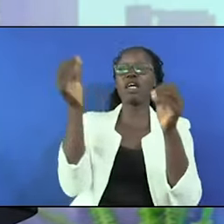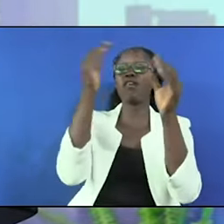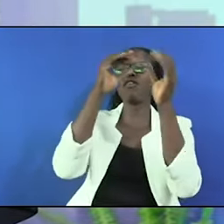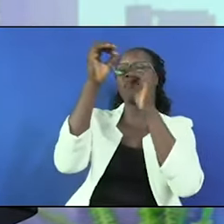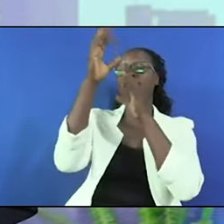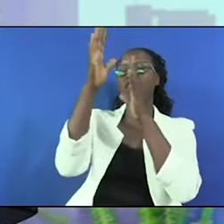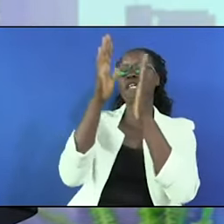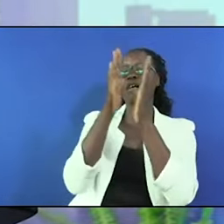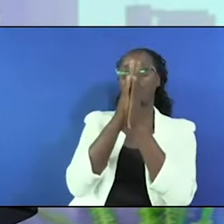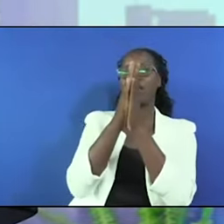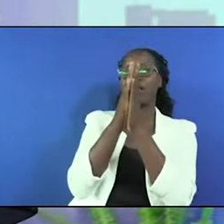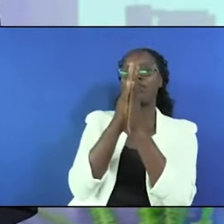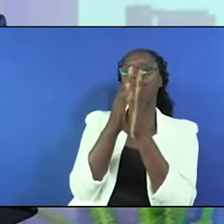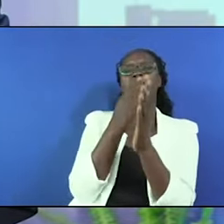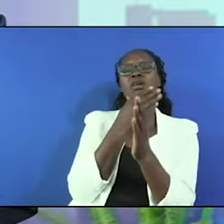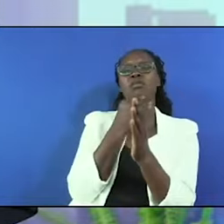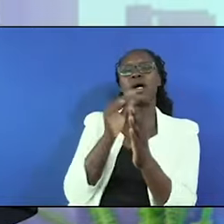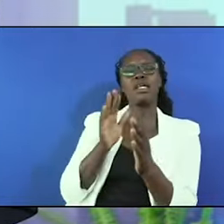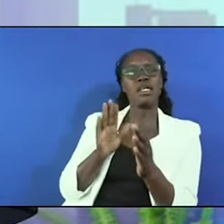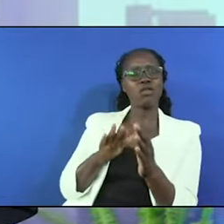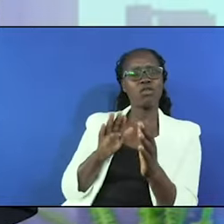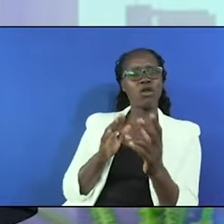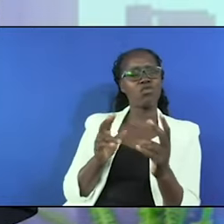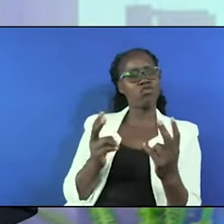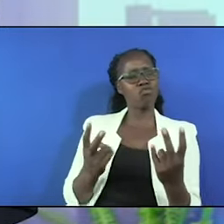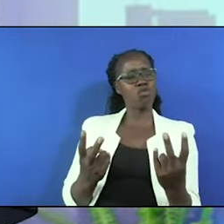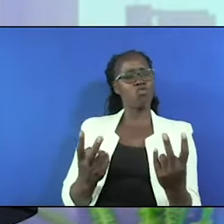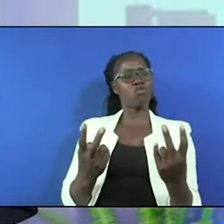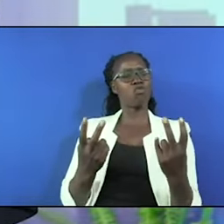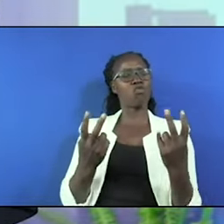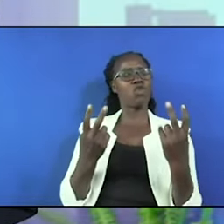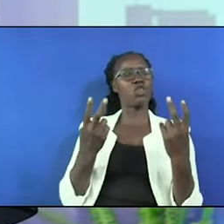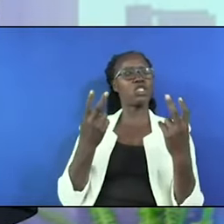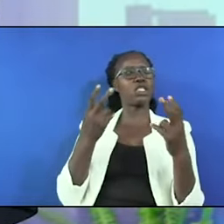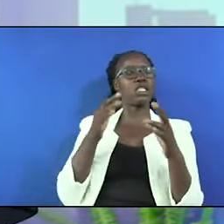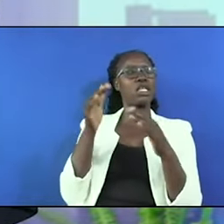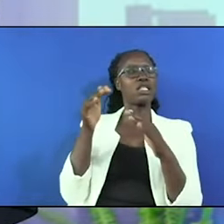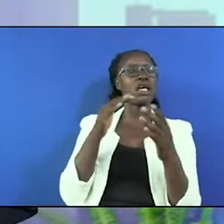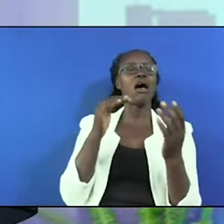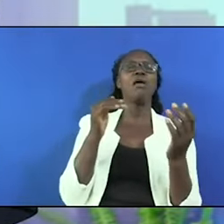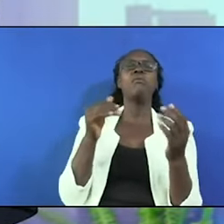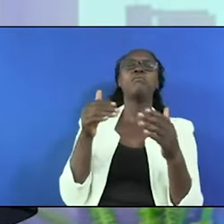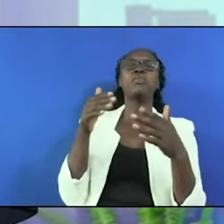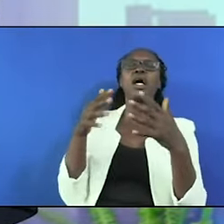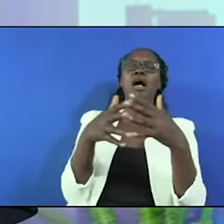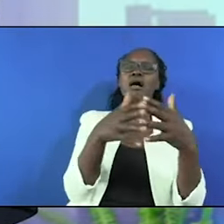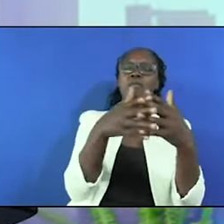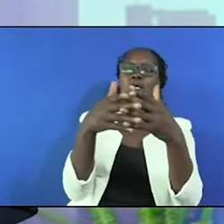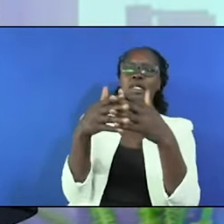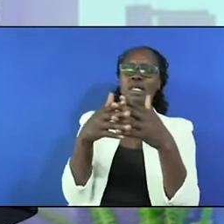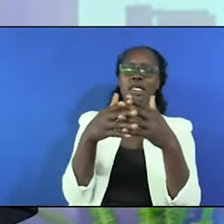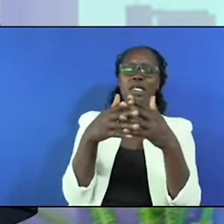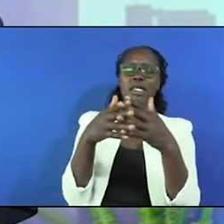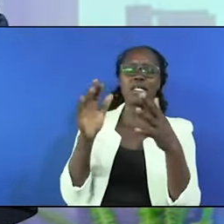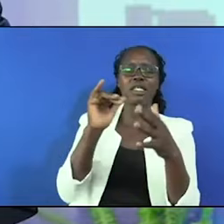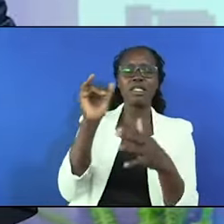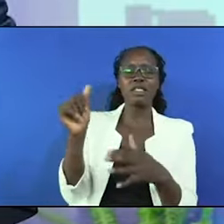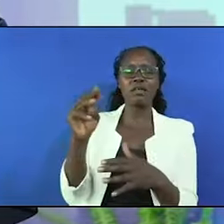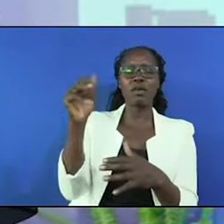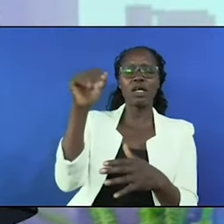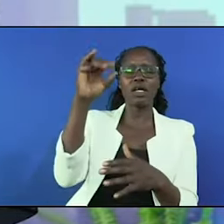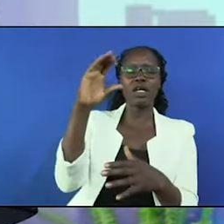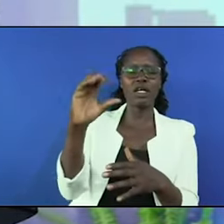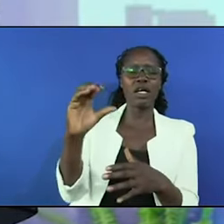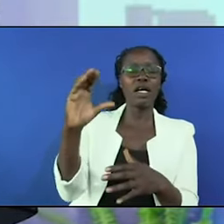praying for the man and woman that are watching us yonder in the United States of America, in Jamaica,